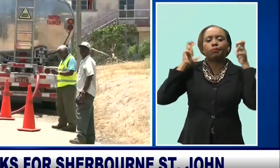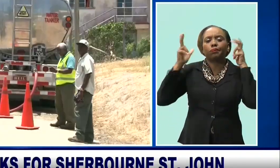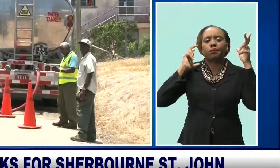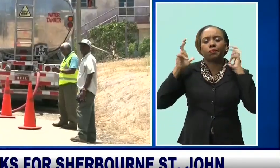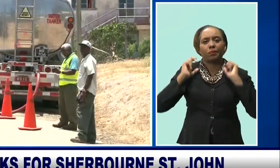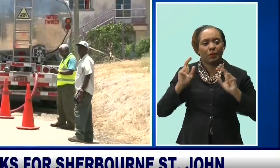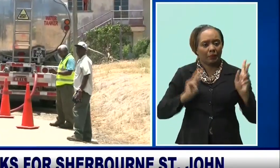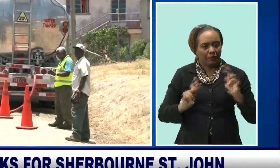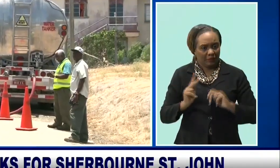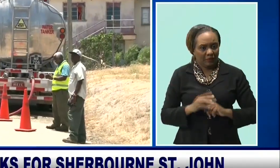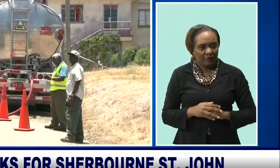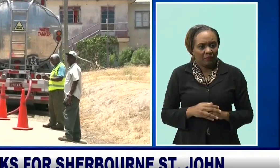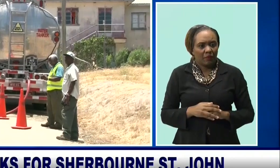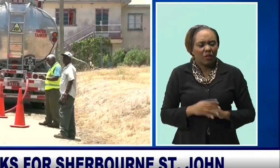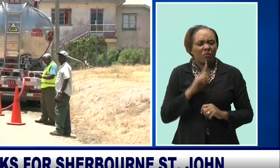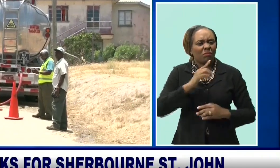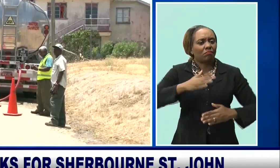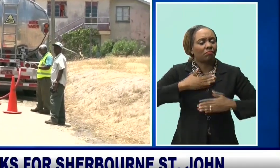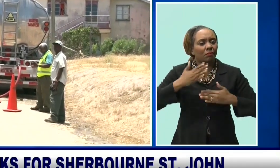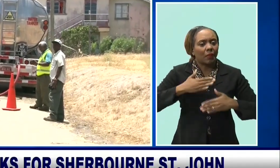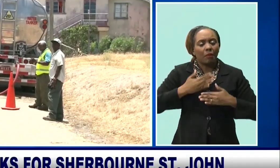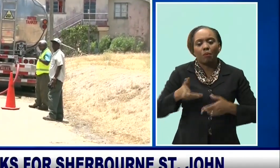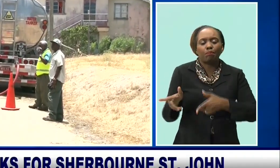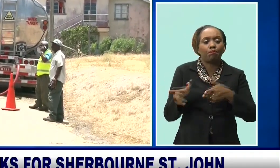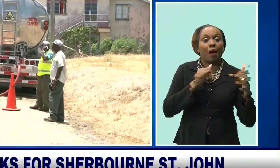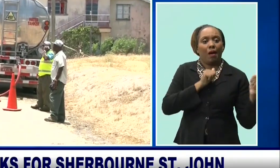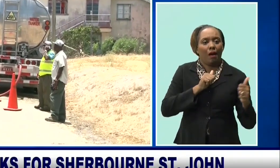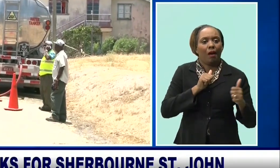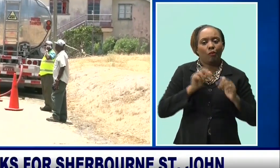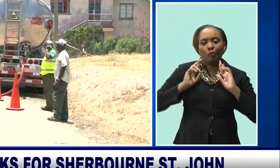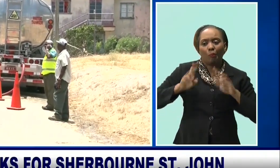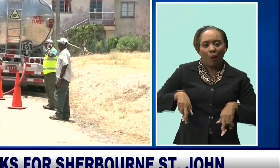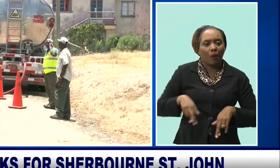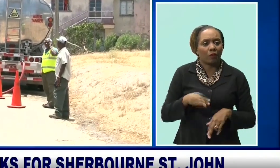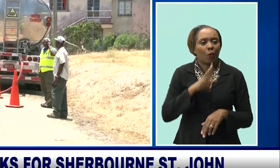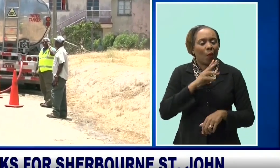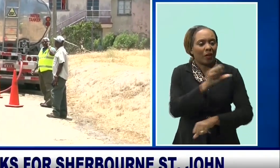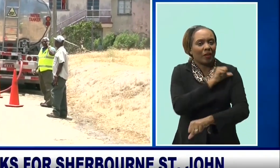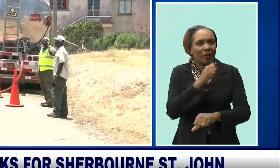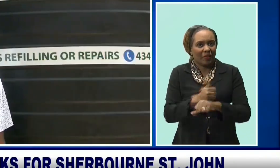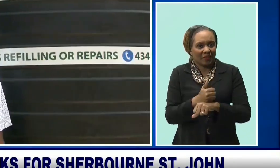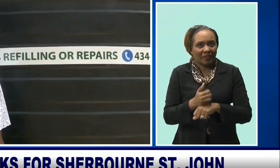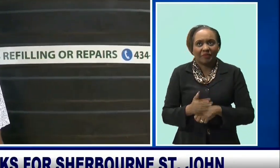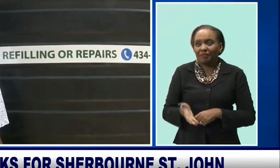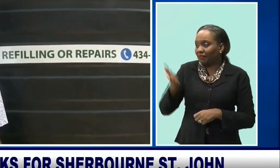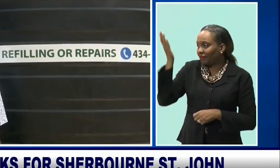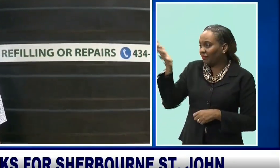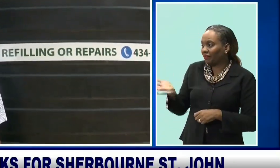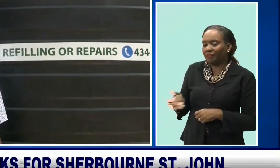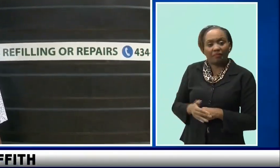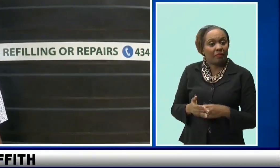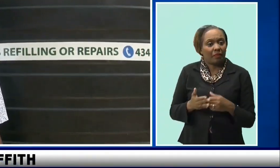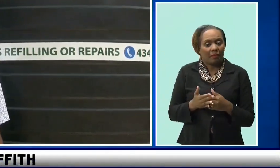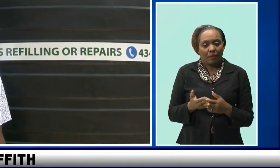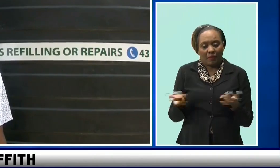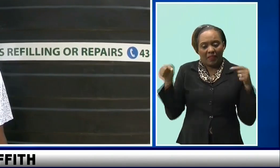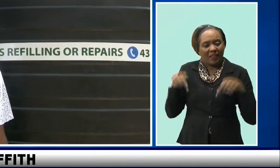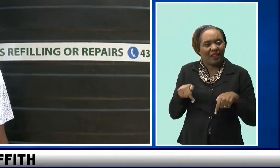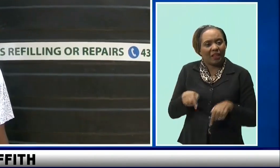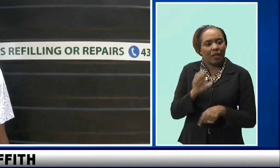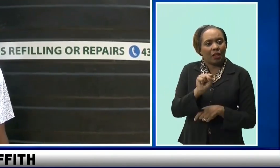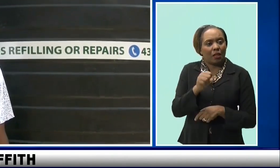constituents. He says he is happy with the prompt action from the Barbados Water Authority. Here in Sherburne number 2, this